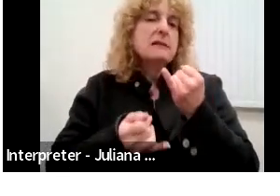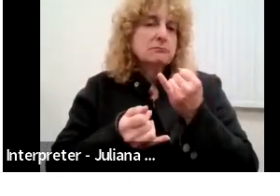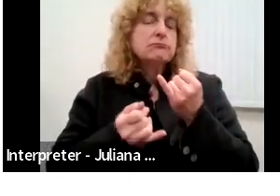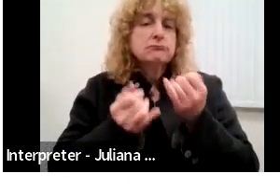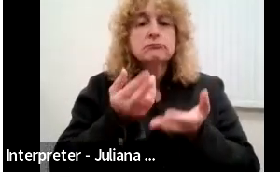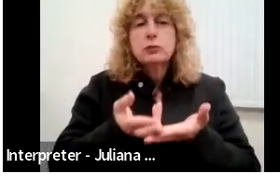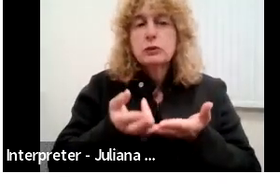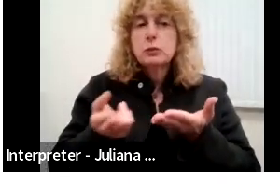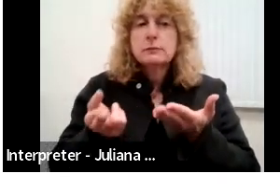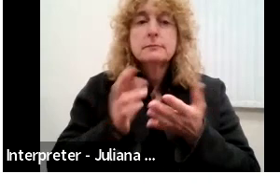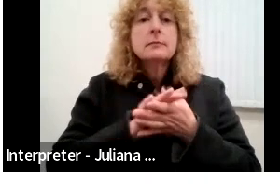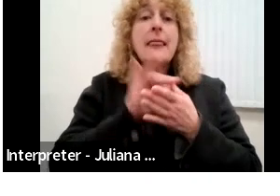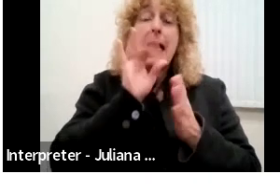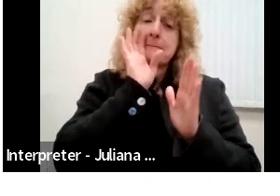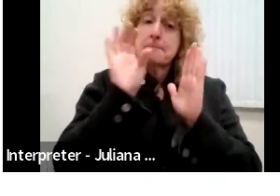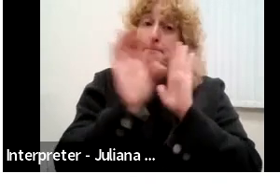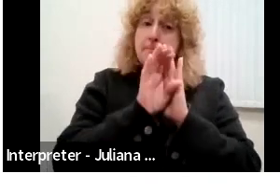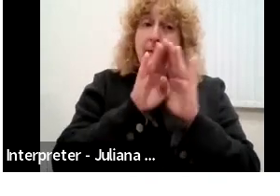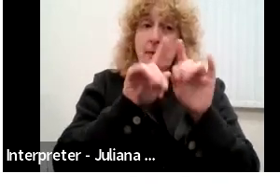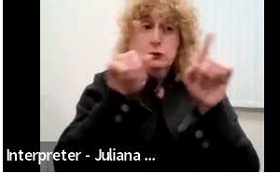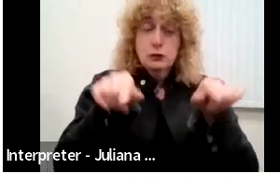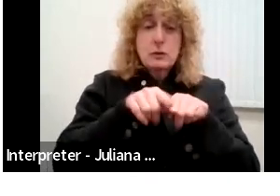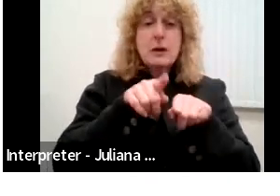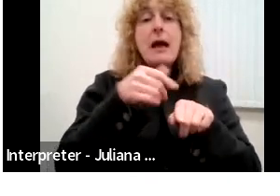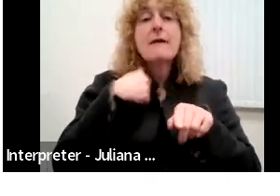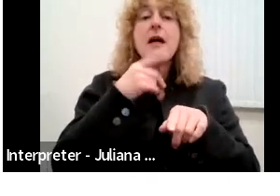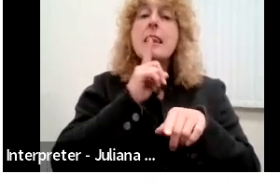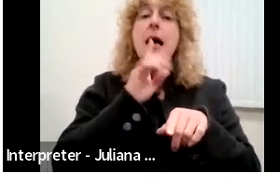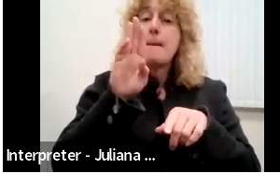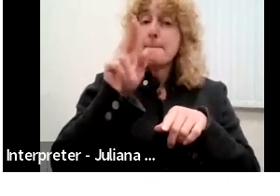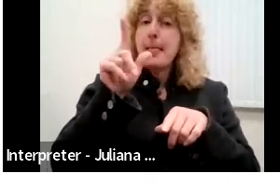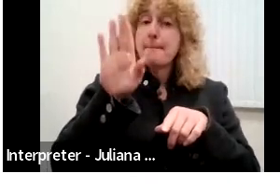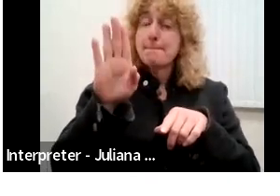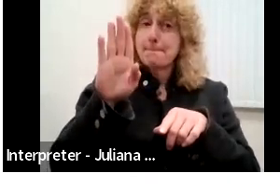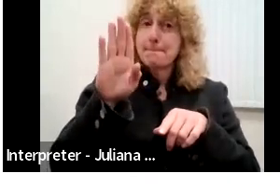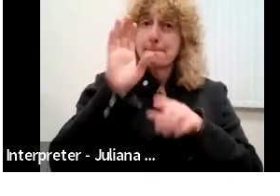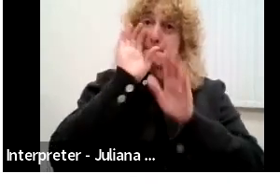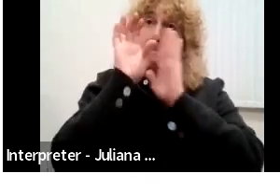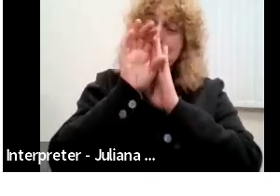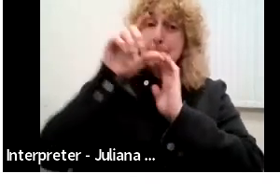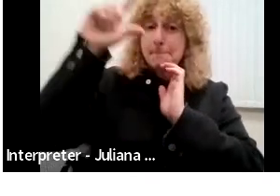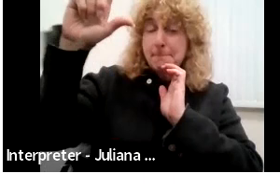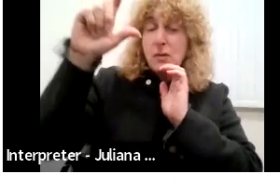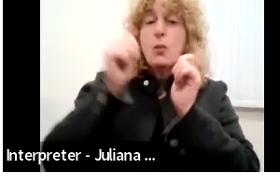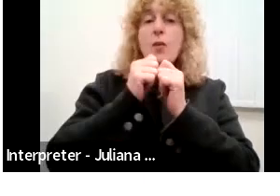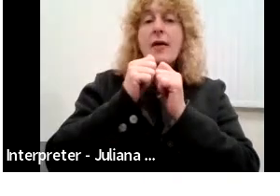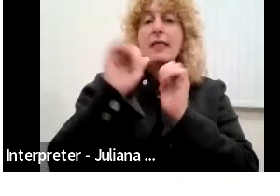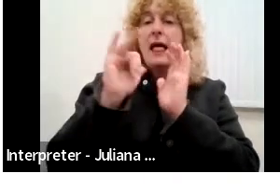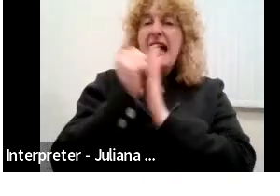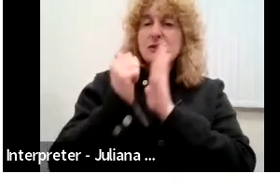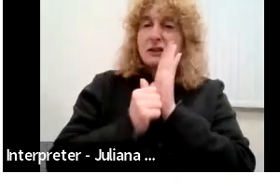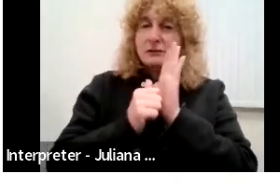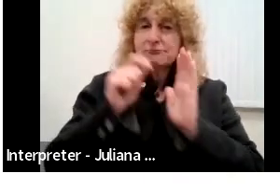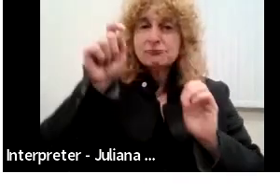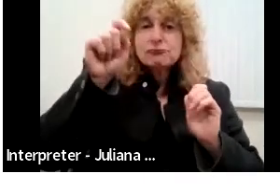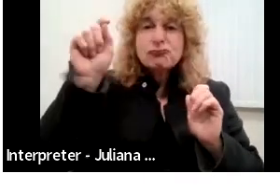On the image on this screen is an image of a light bulb, and there's like an agenda checklist. It has 3 check